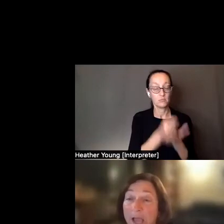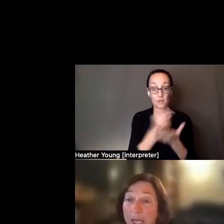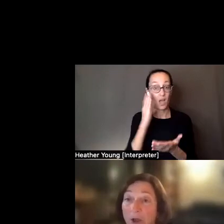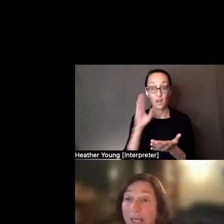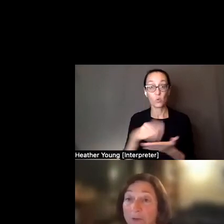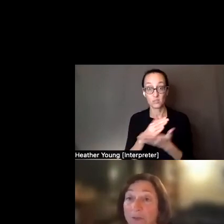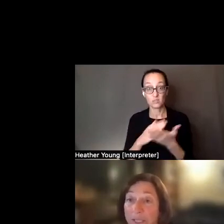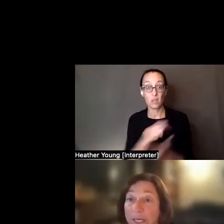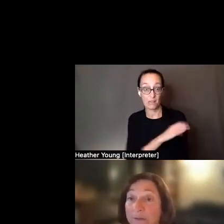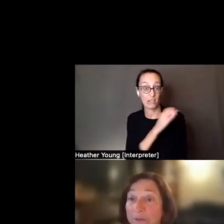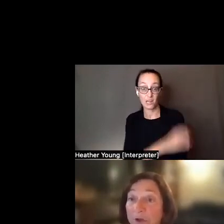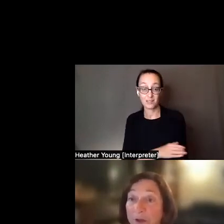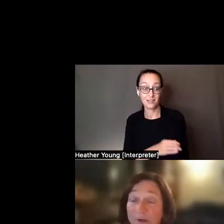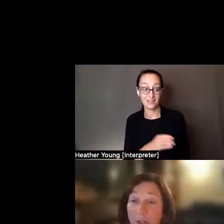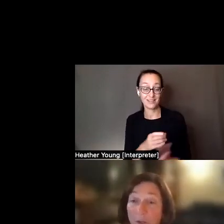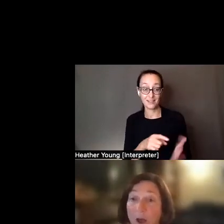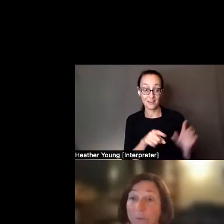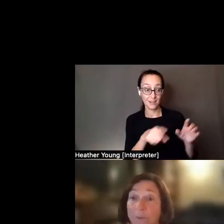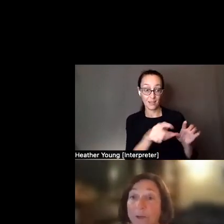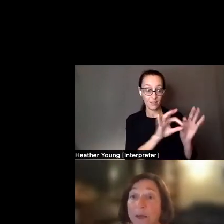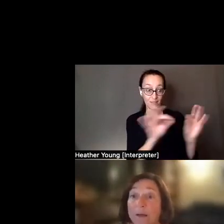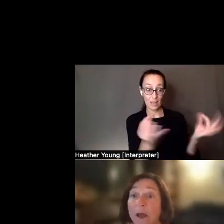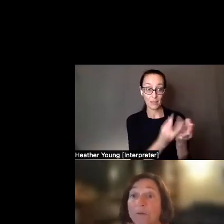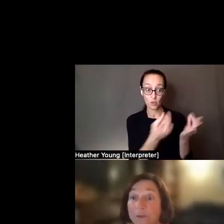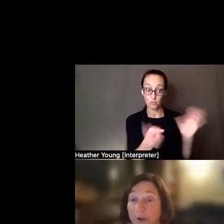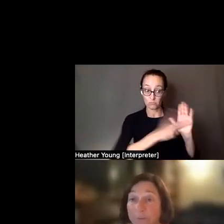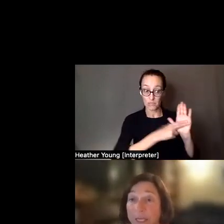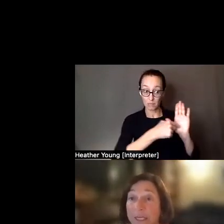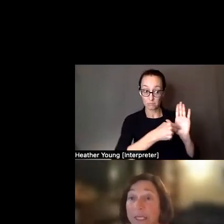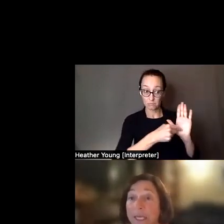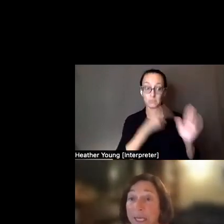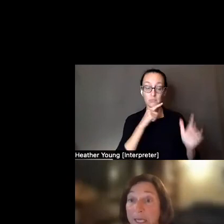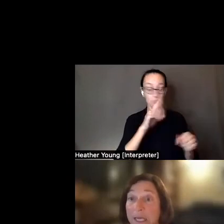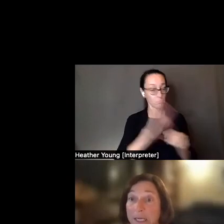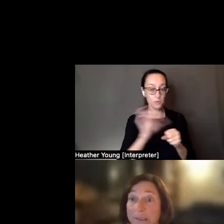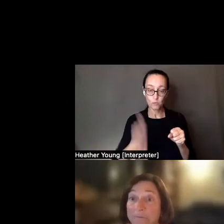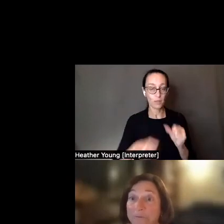a contract with the clinic that they're going to follow up on the therapy.